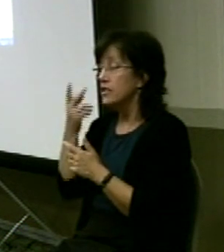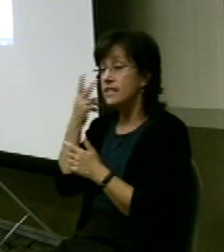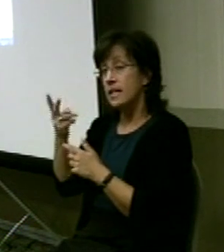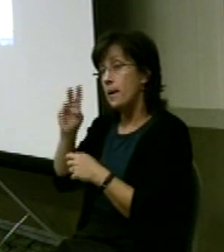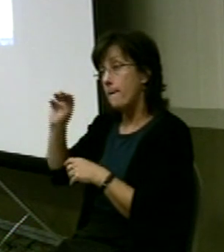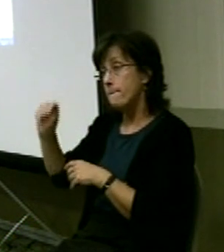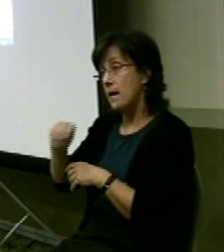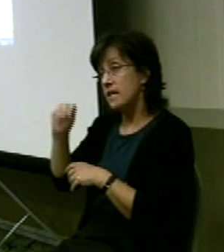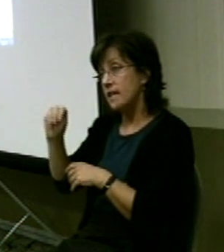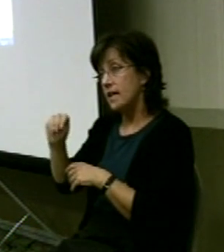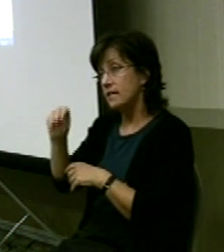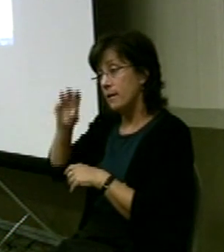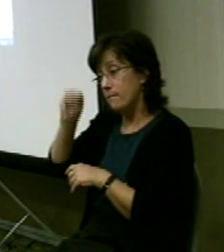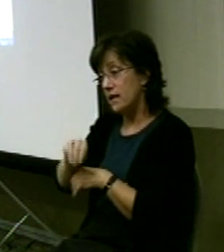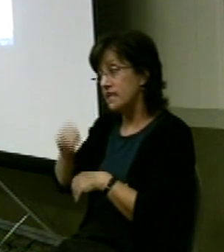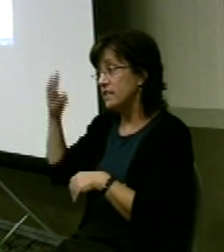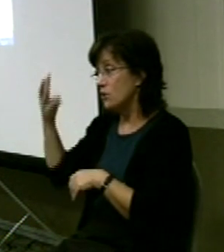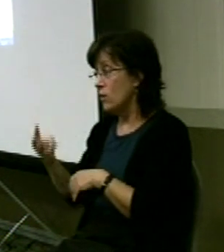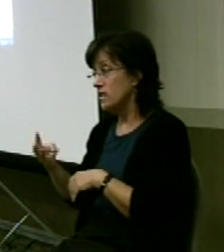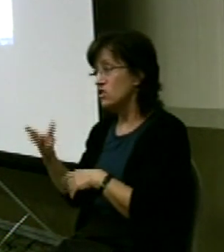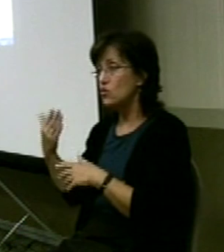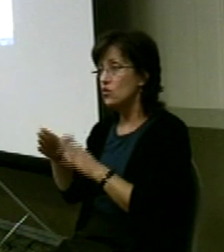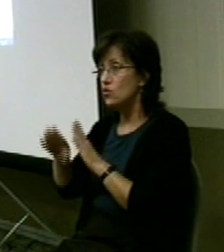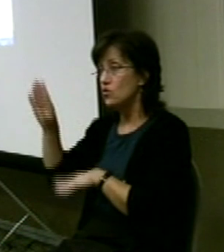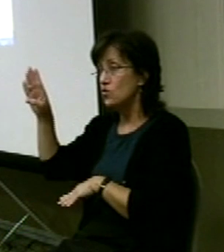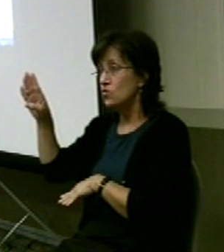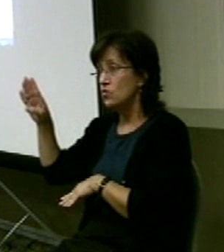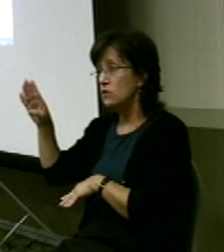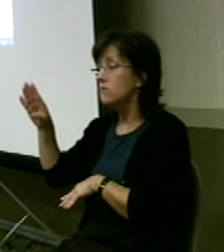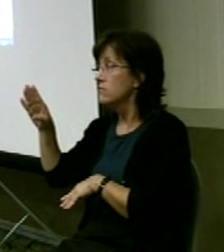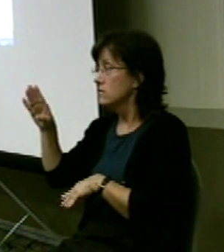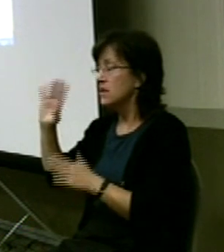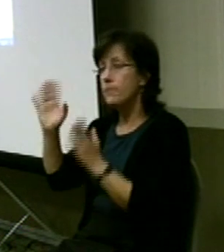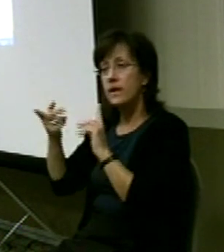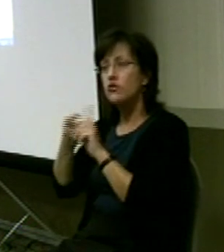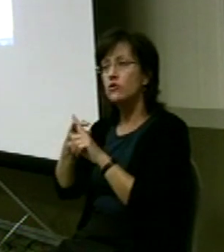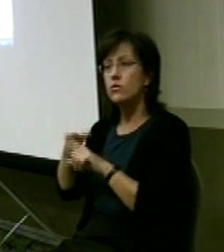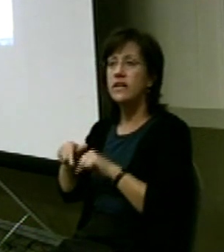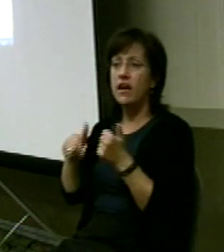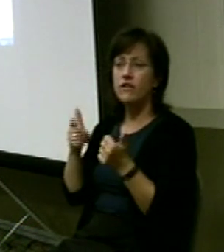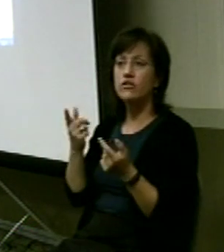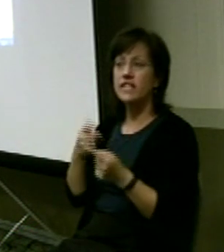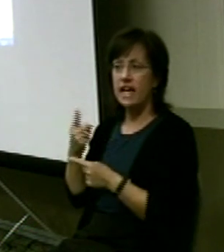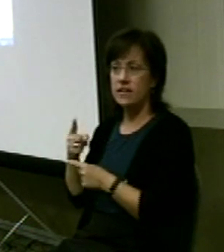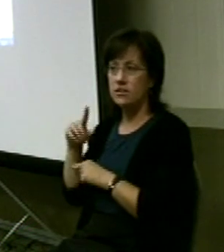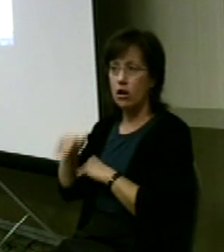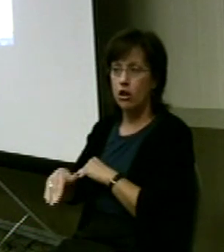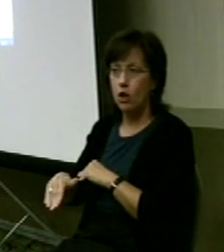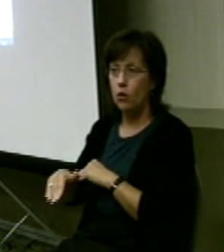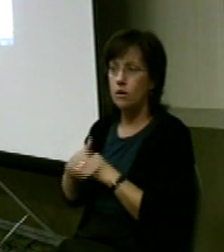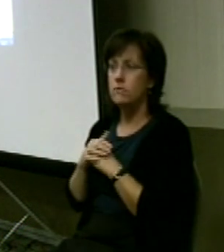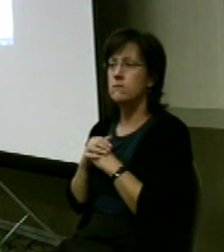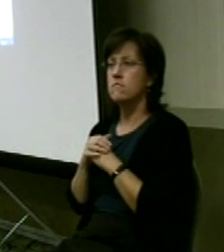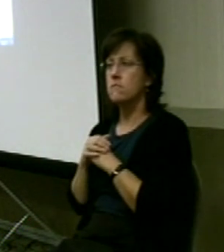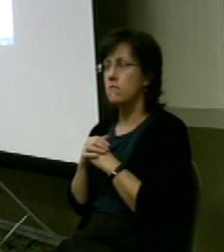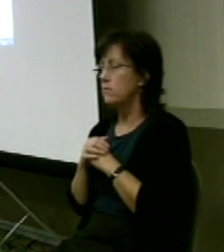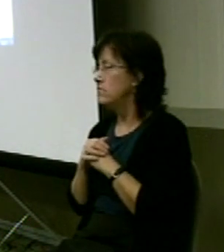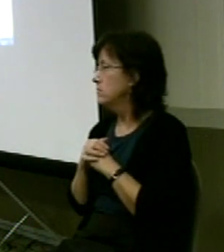that Mondays and Wednesdays are higher compared to the other days.